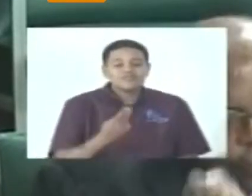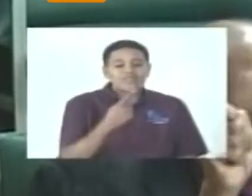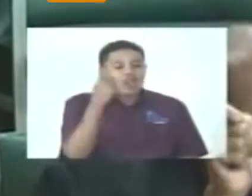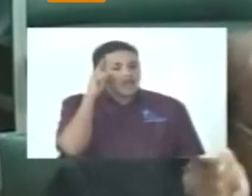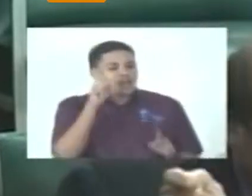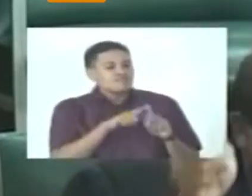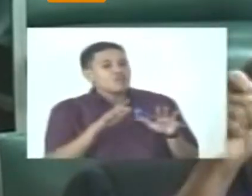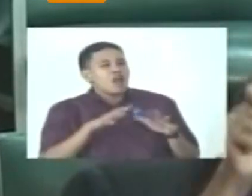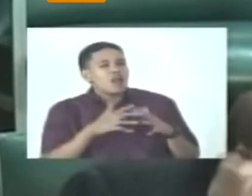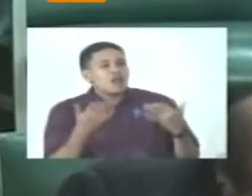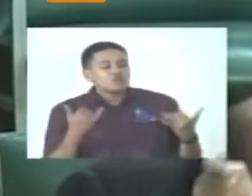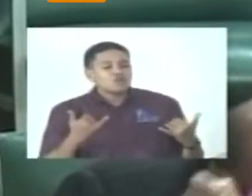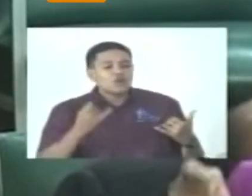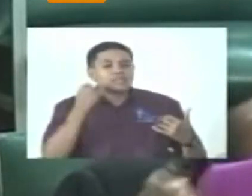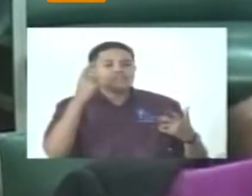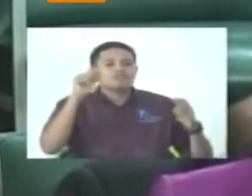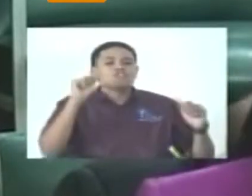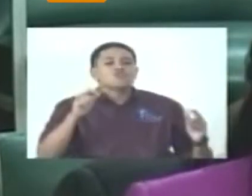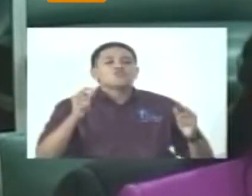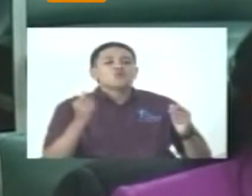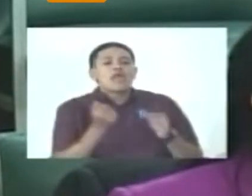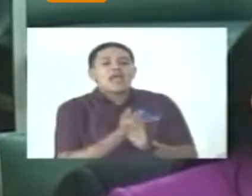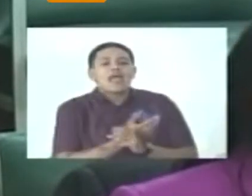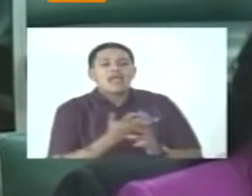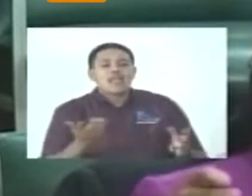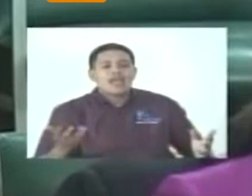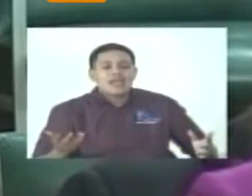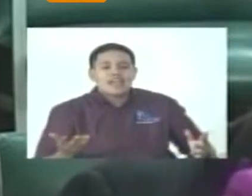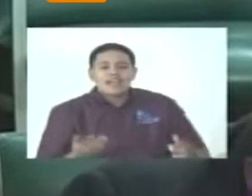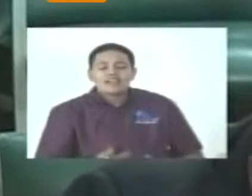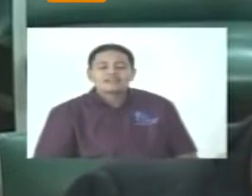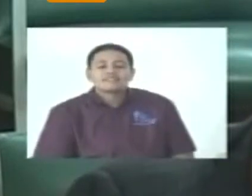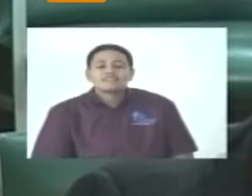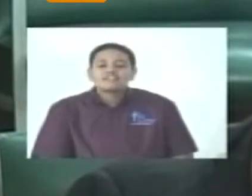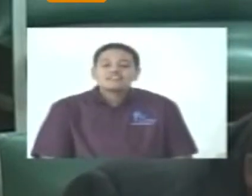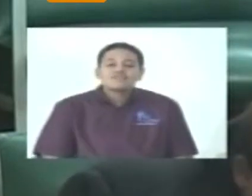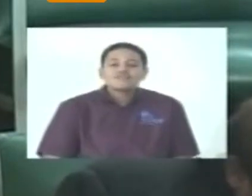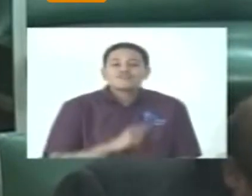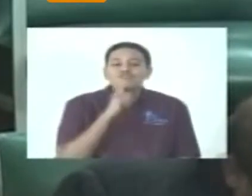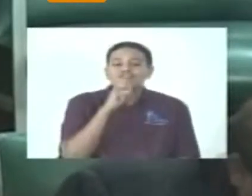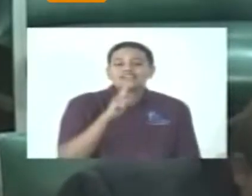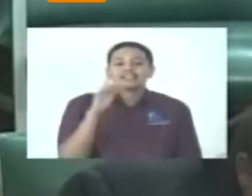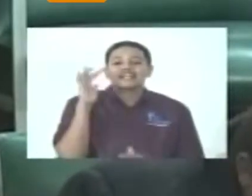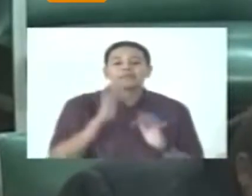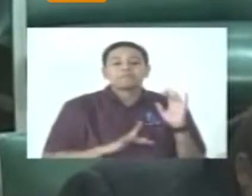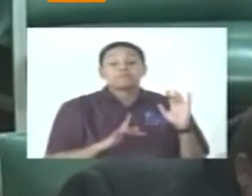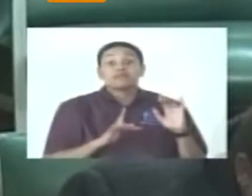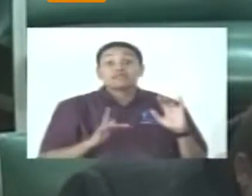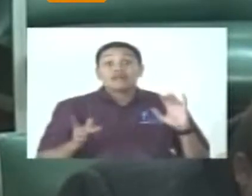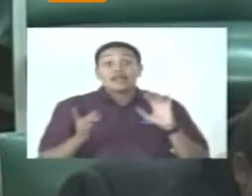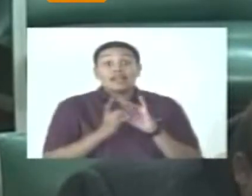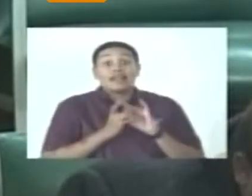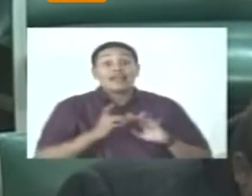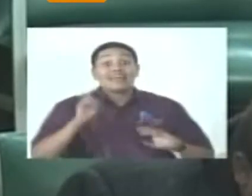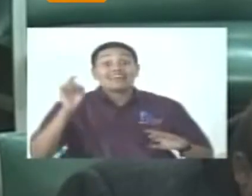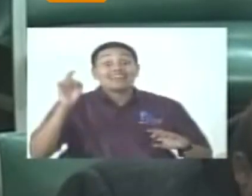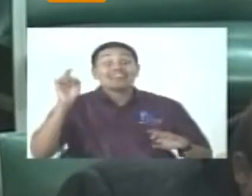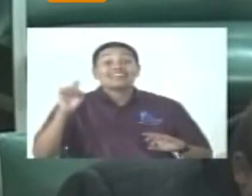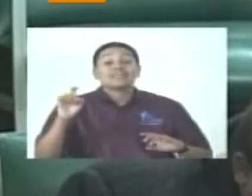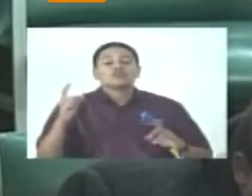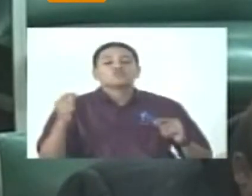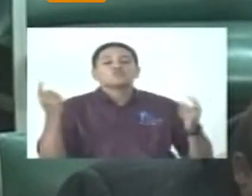No, but if we can do all of that, then there is a missing link. We need to do something